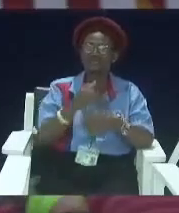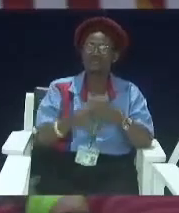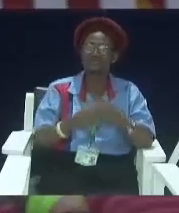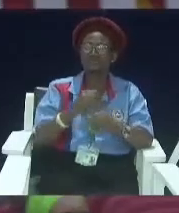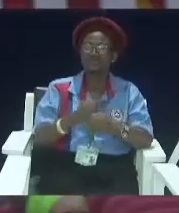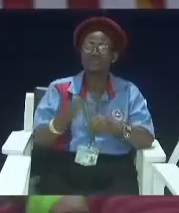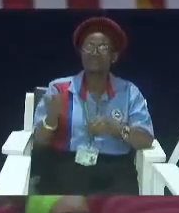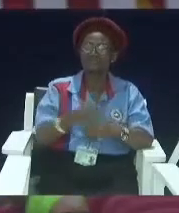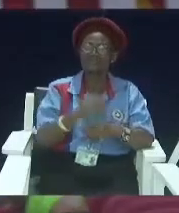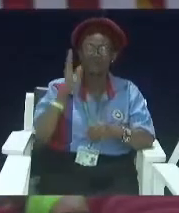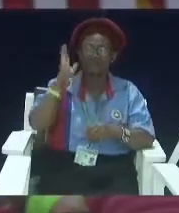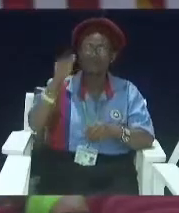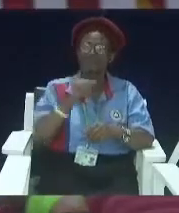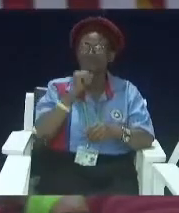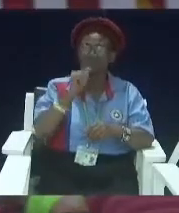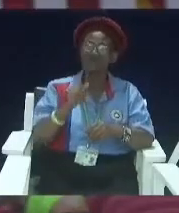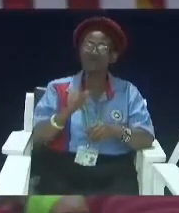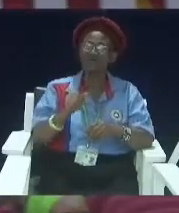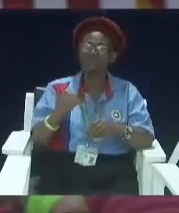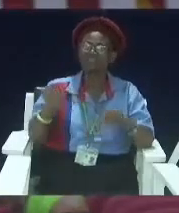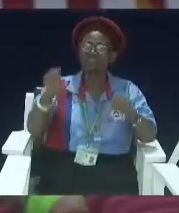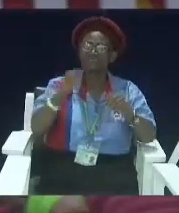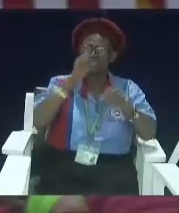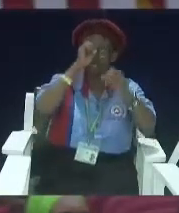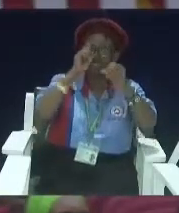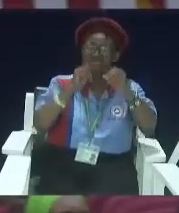you won't even remember that you had suffered before.